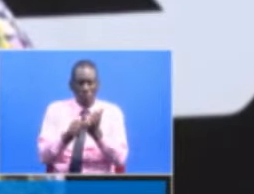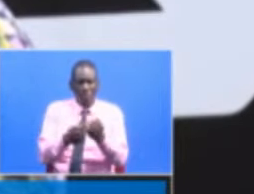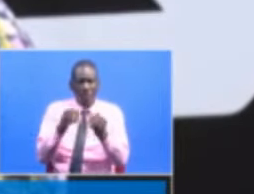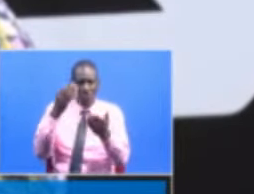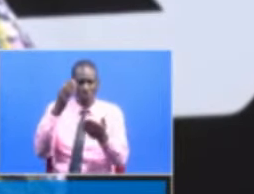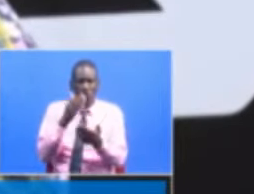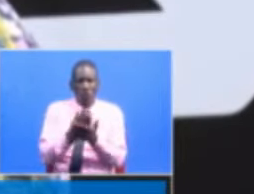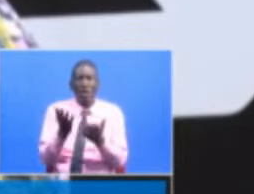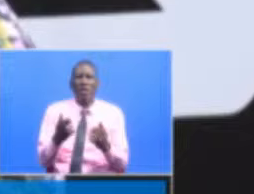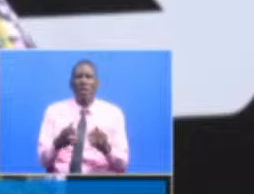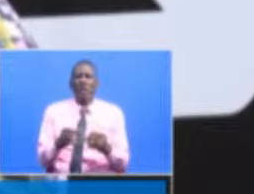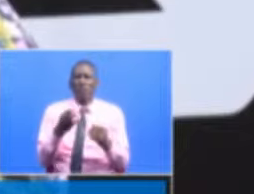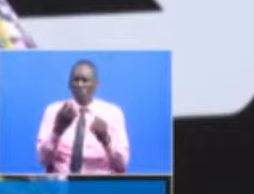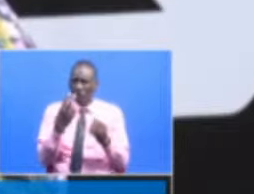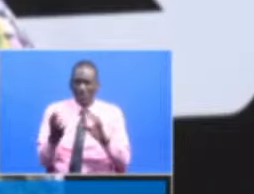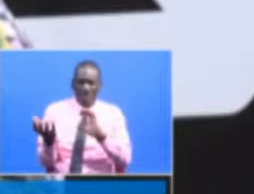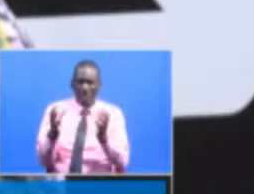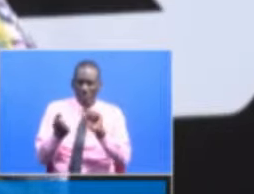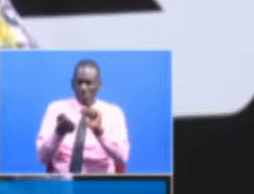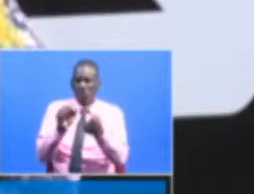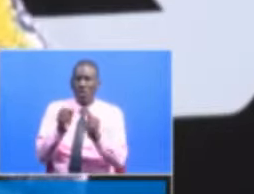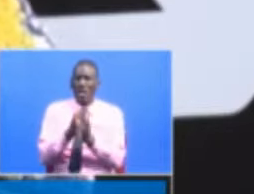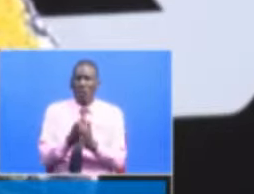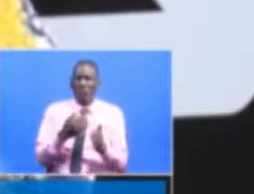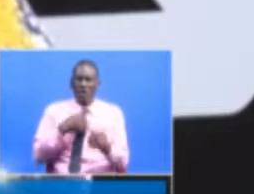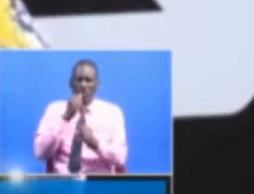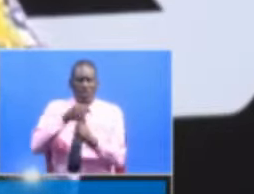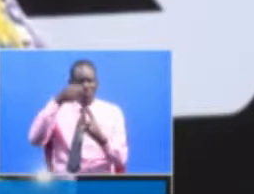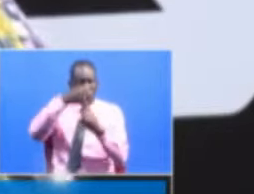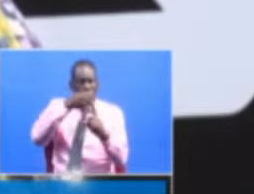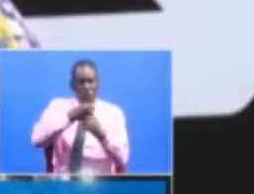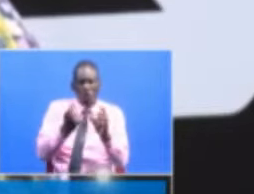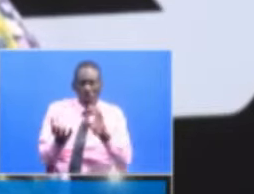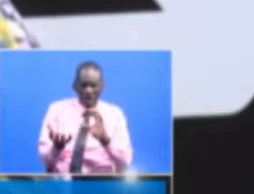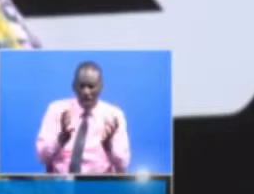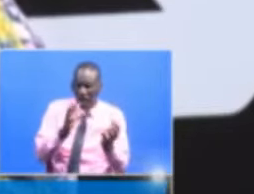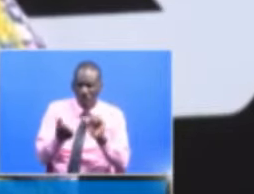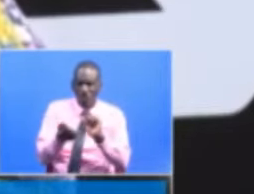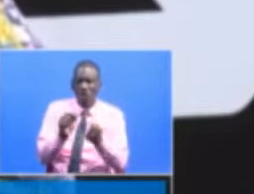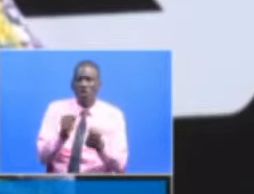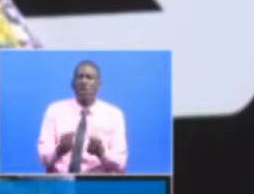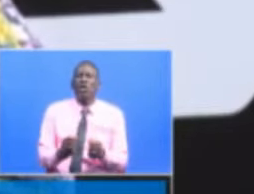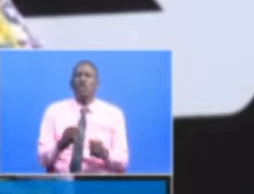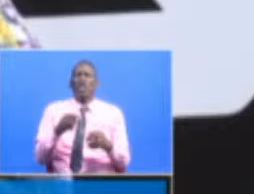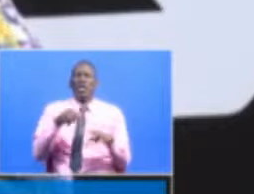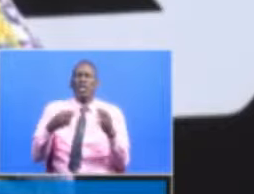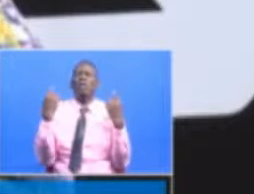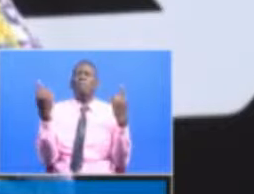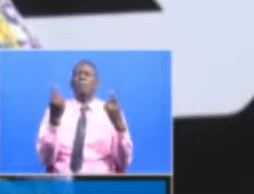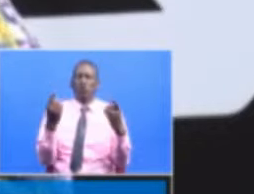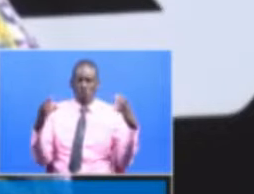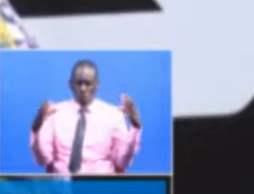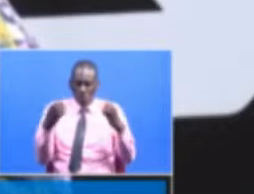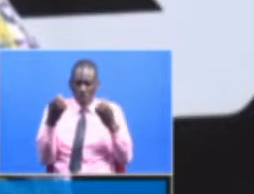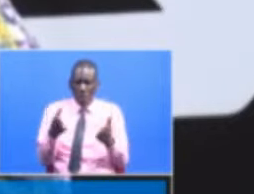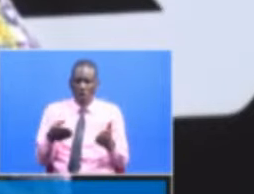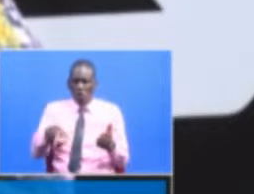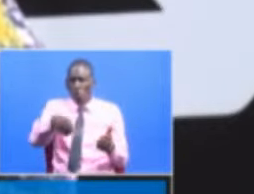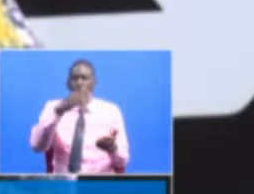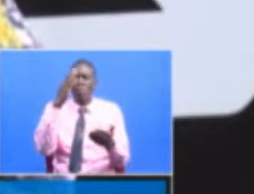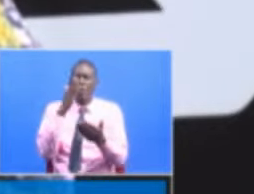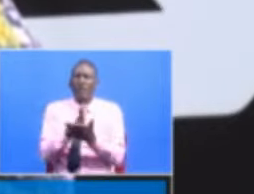Because we have seen climate change and we have done advocacy on climate change, one, within our pastoral communities, we believe that